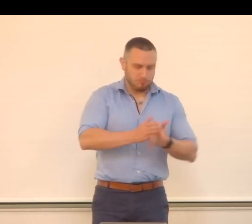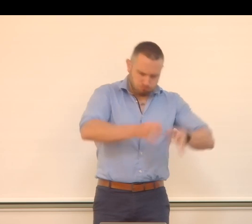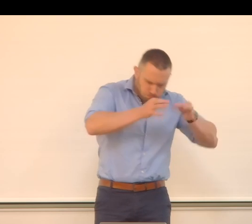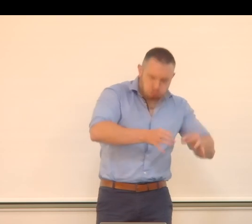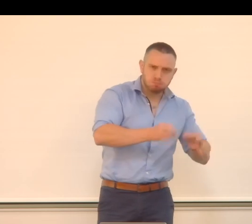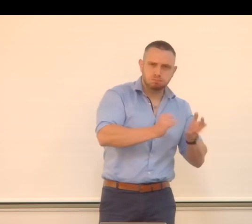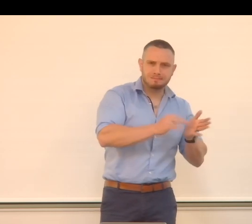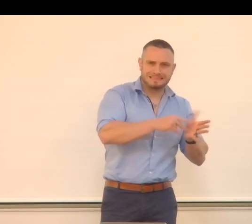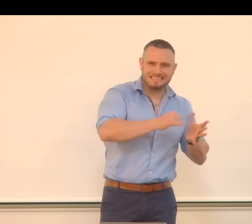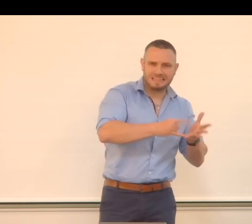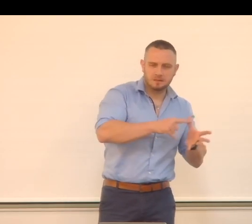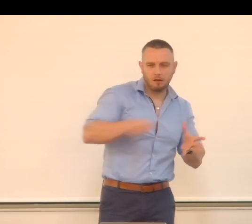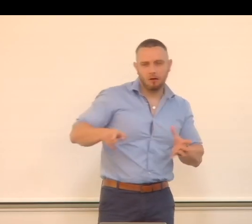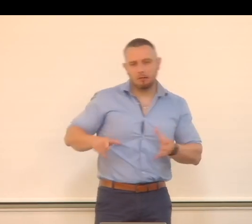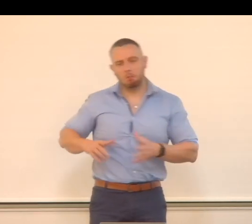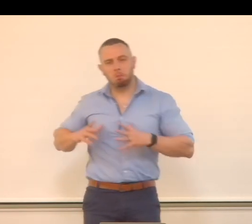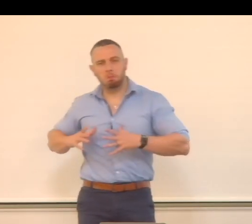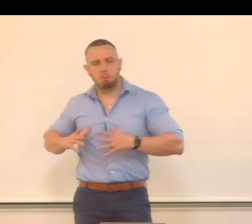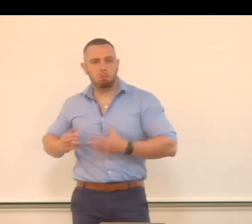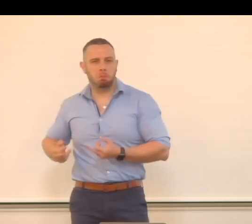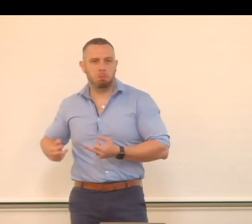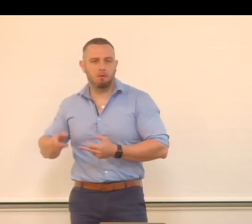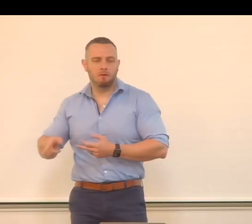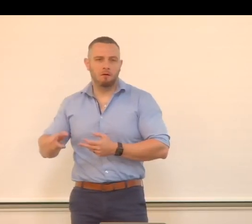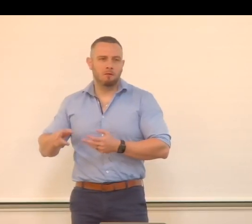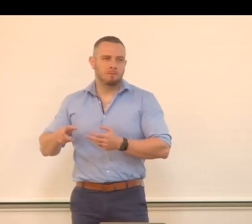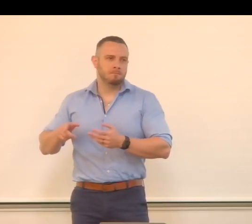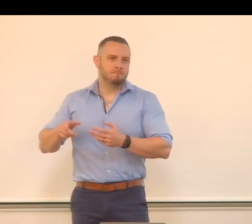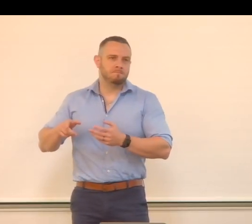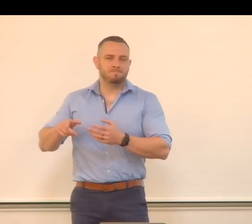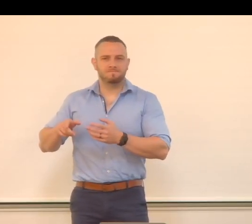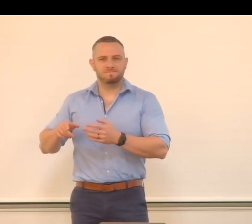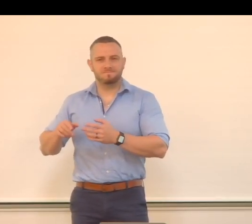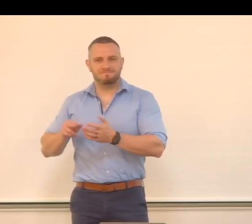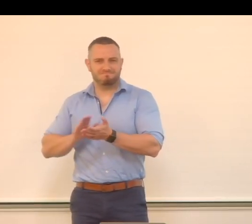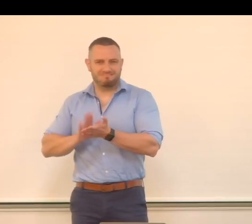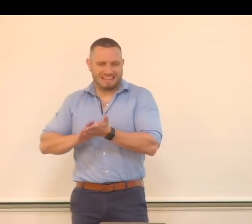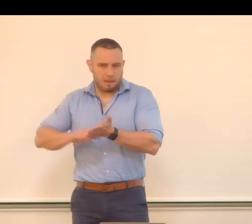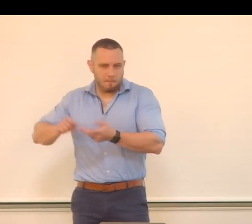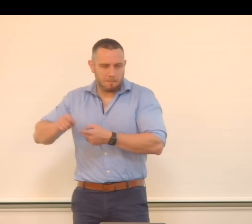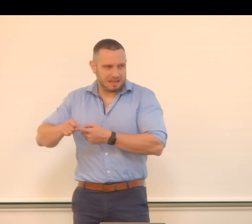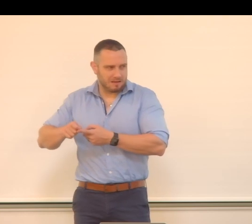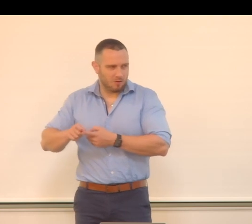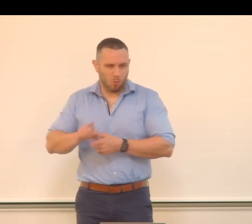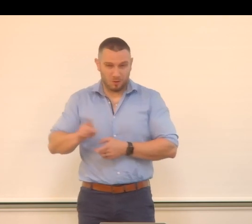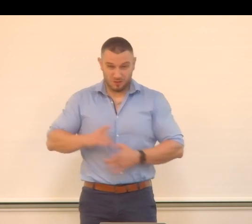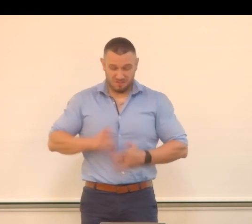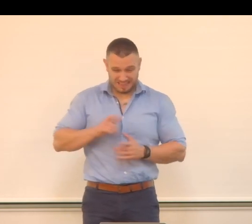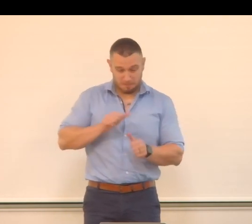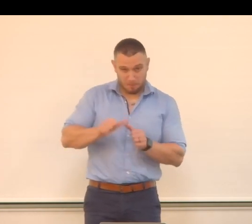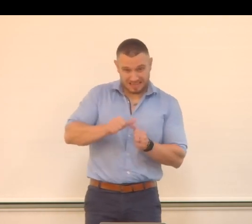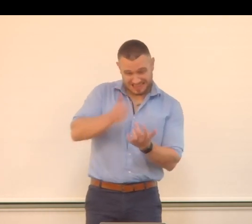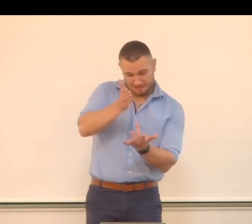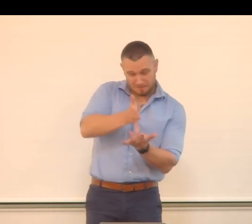does and having like a completely sort of laissez-faire way of like, hey, let's have a walk and call it EVA type of